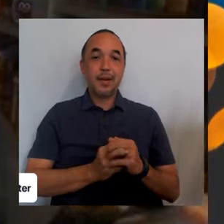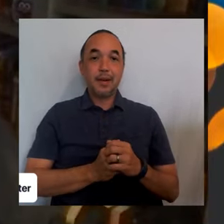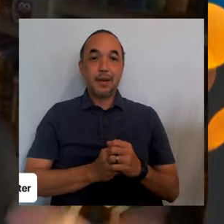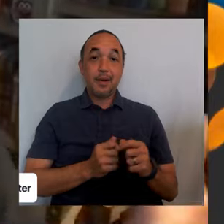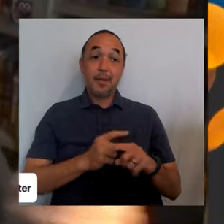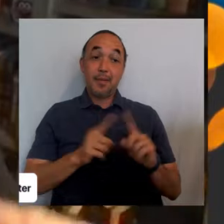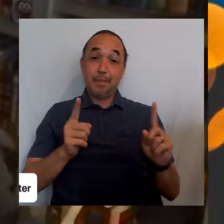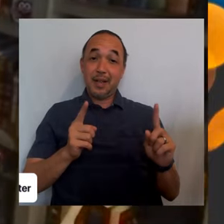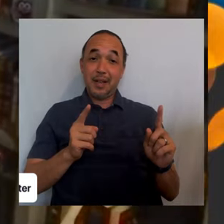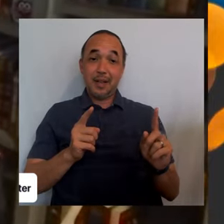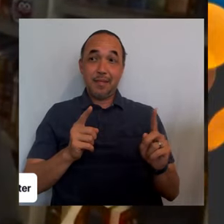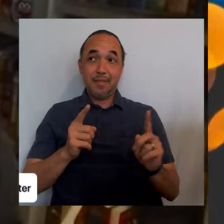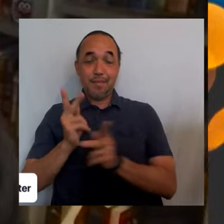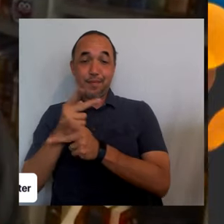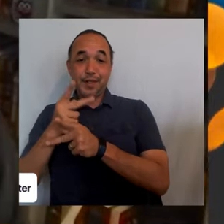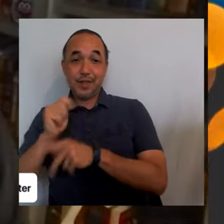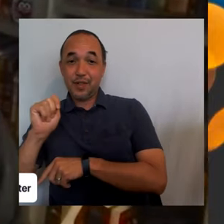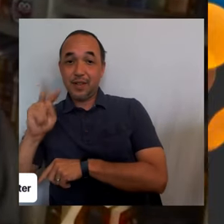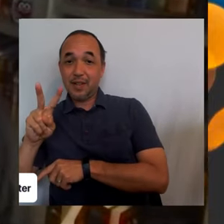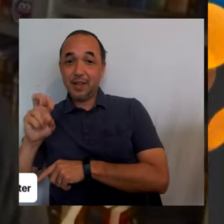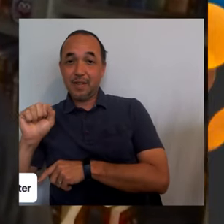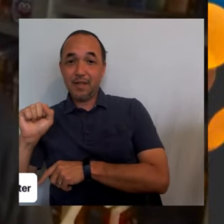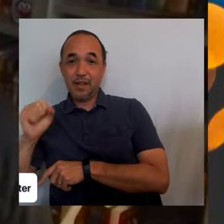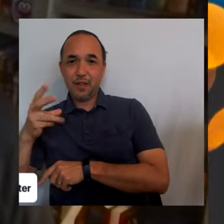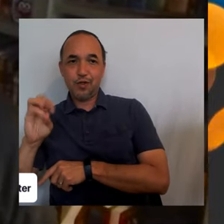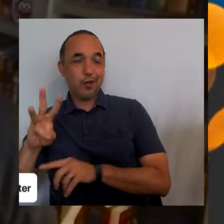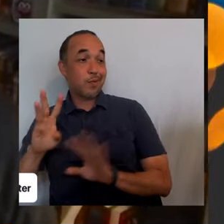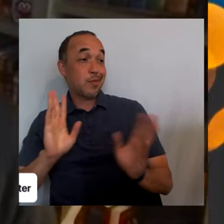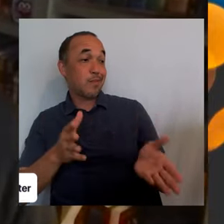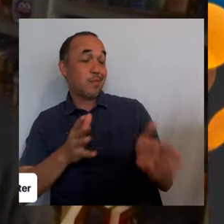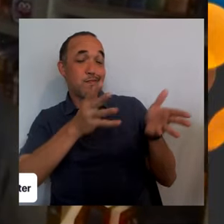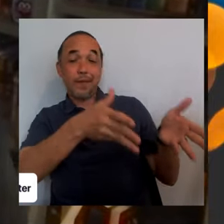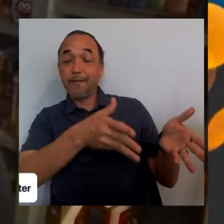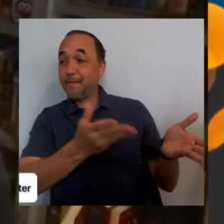on your own, you know. And everybody couldn't make it on